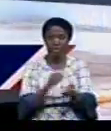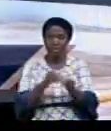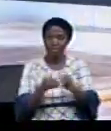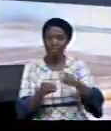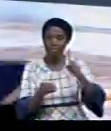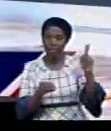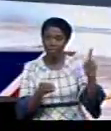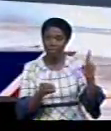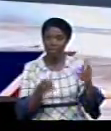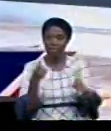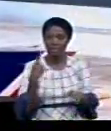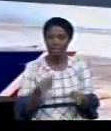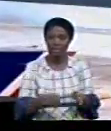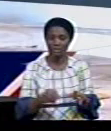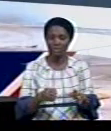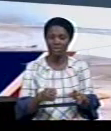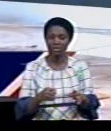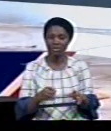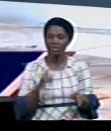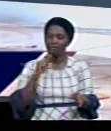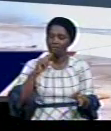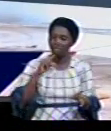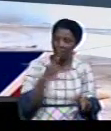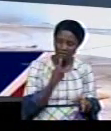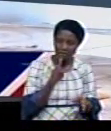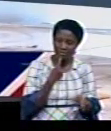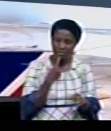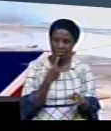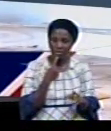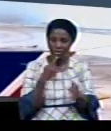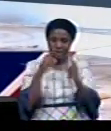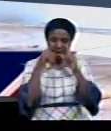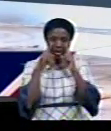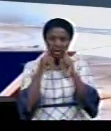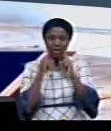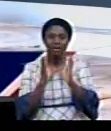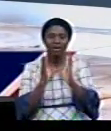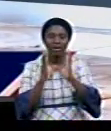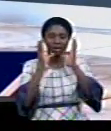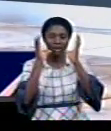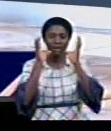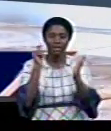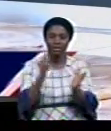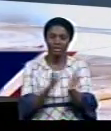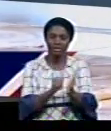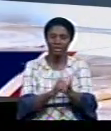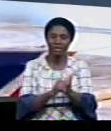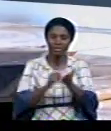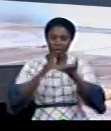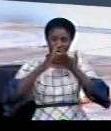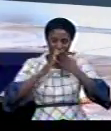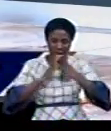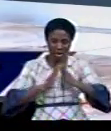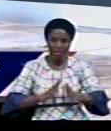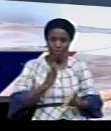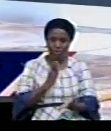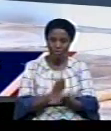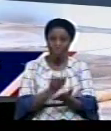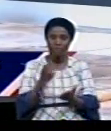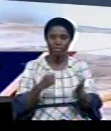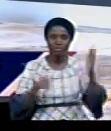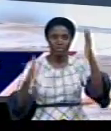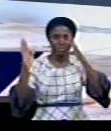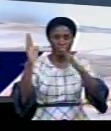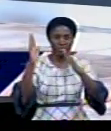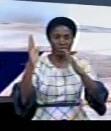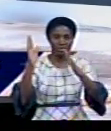fervent cry that calmed their storms. Number two, his final